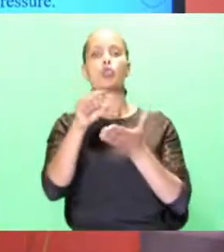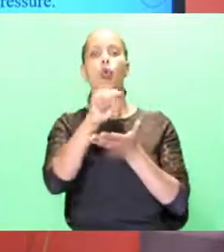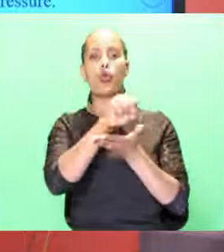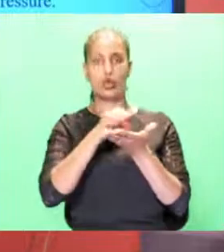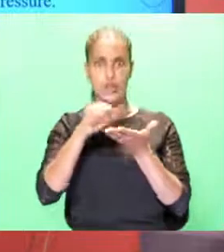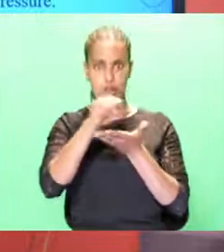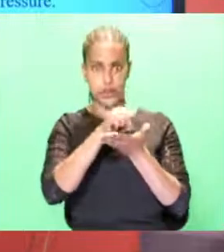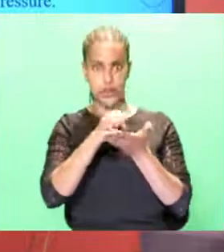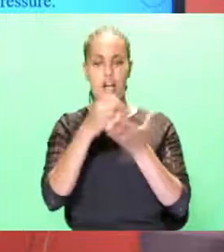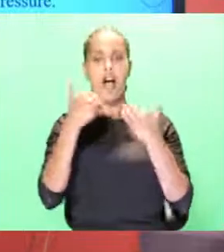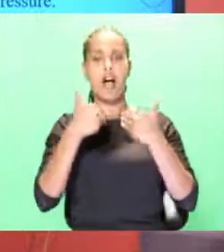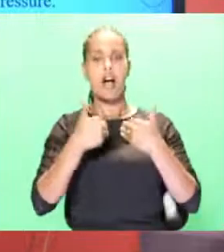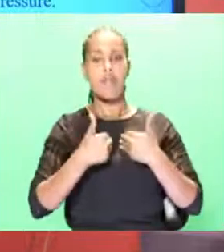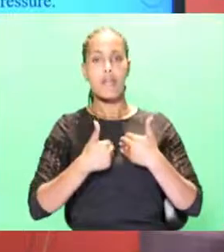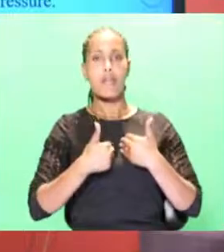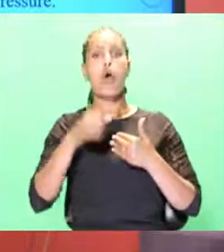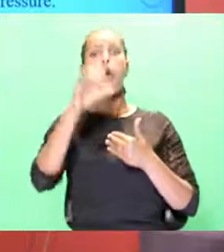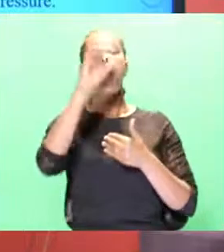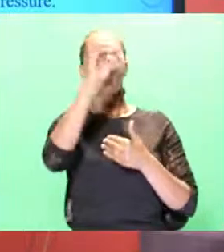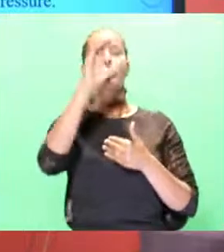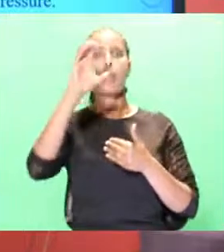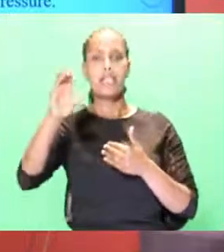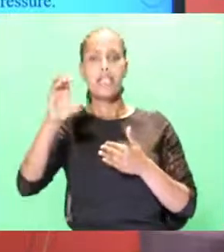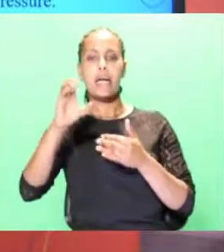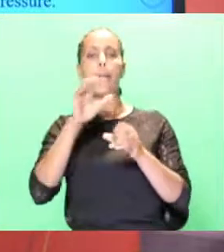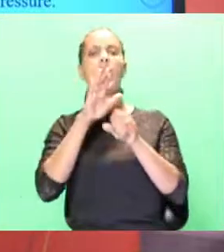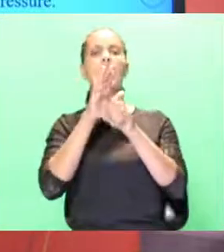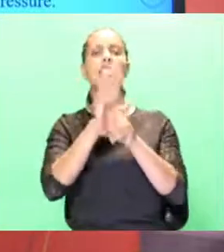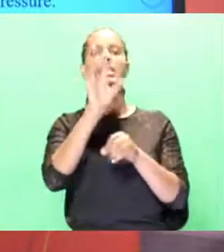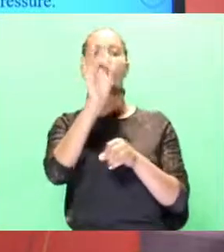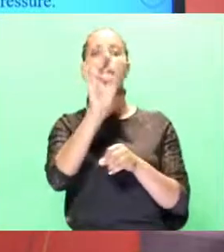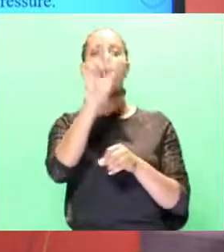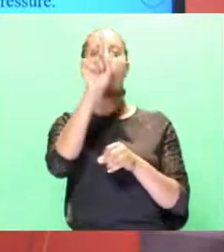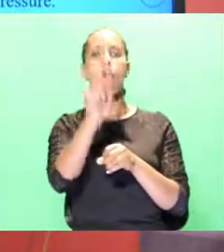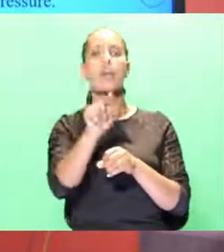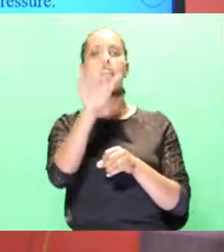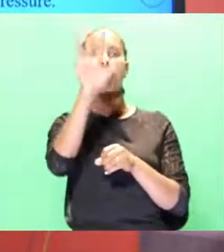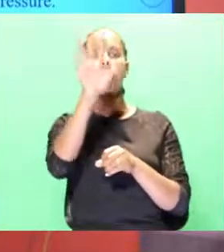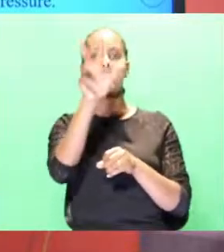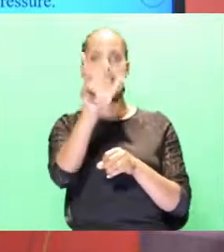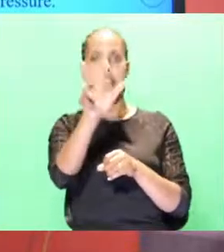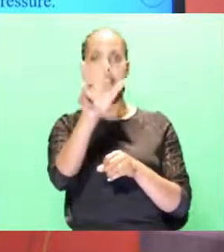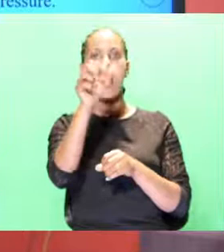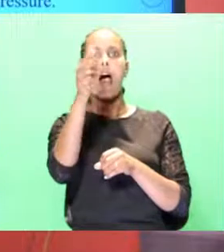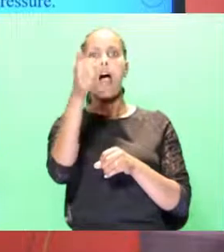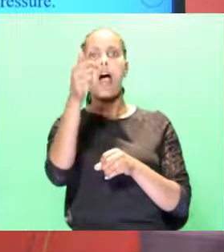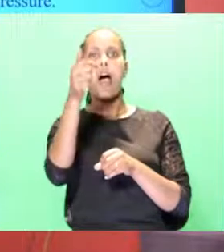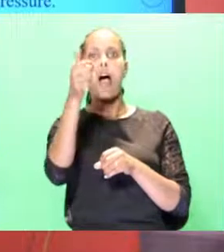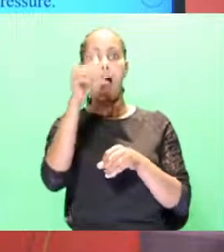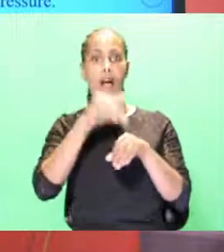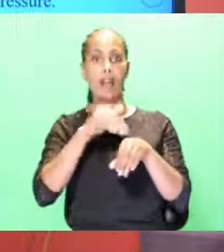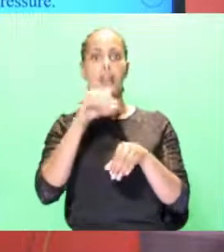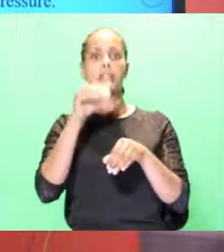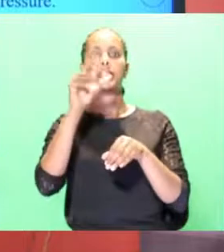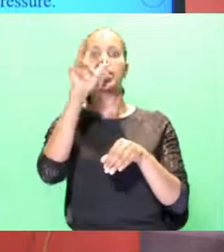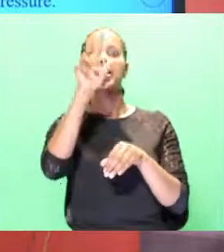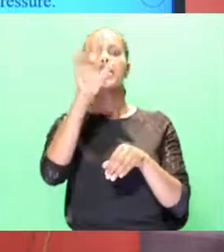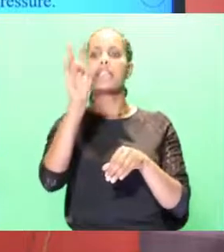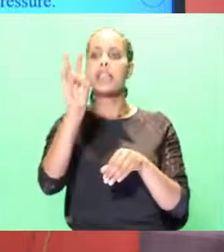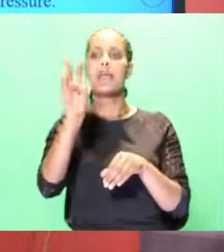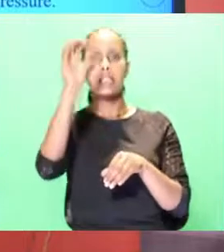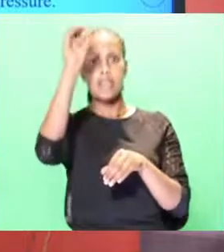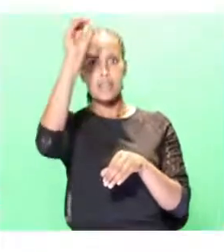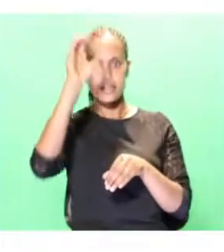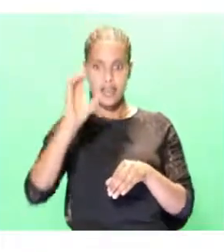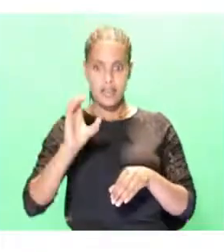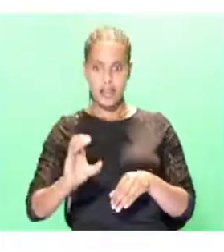solution having an osmotic pressure of 7.53 at a temperature of 37